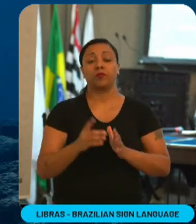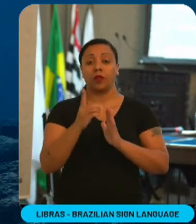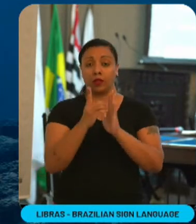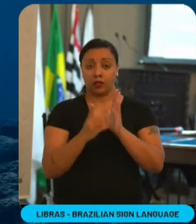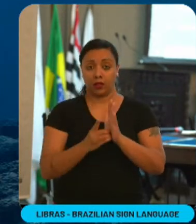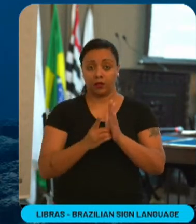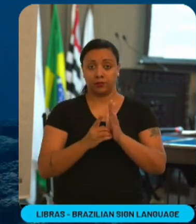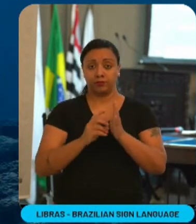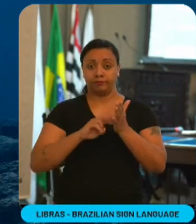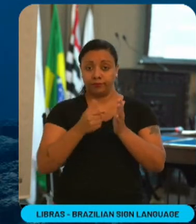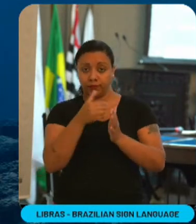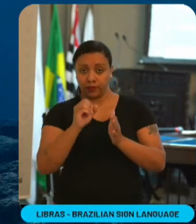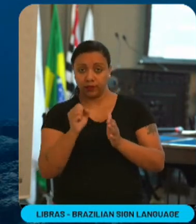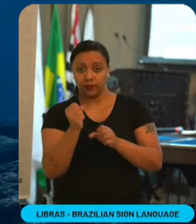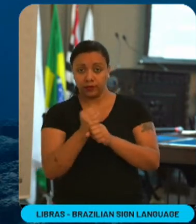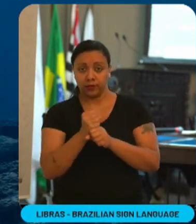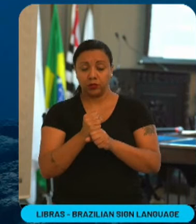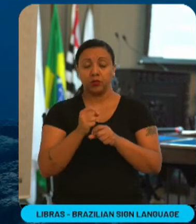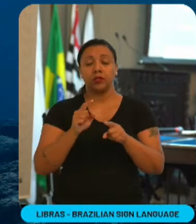term. The decade